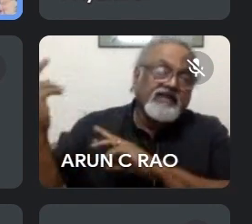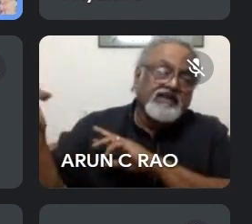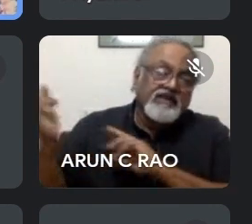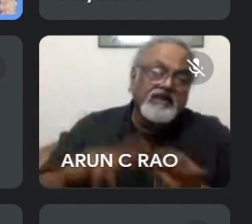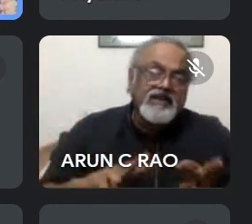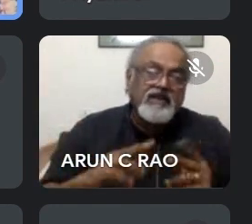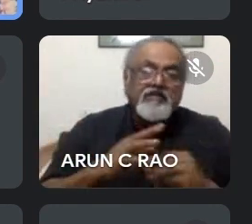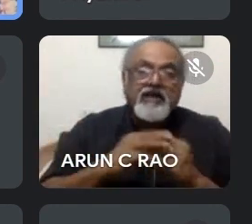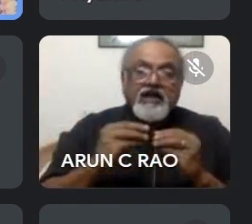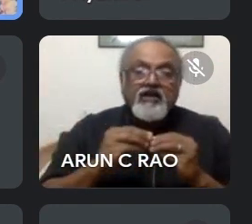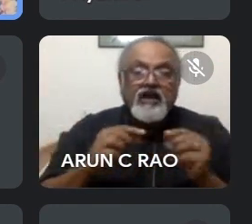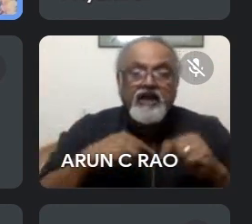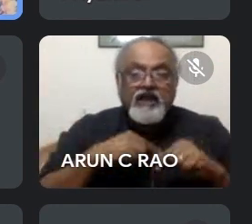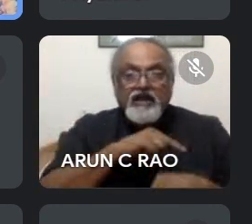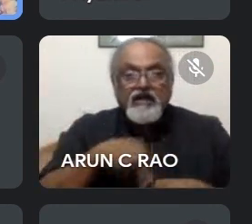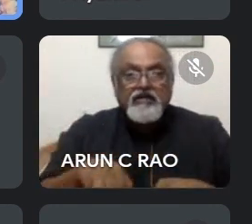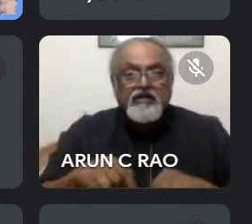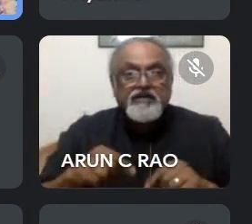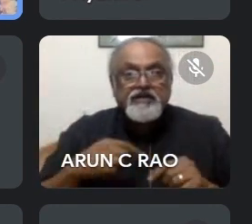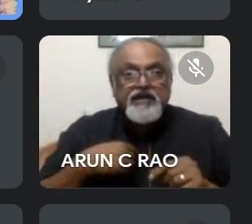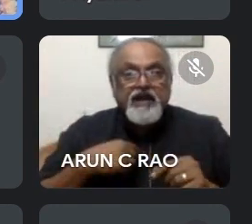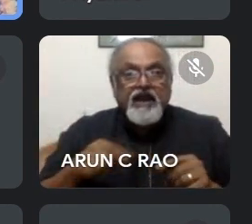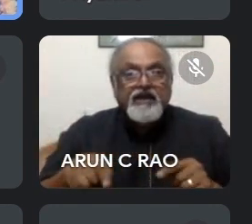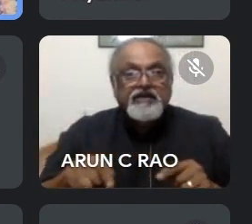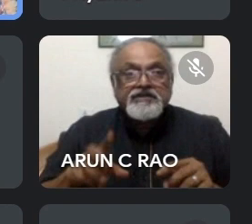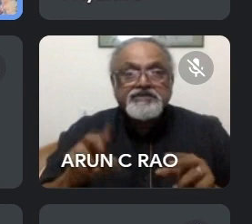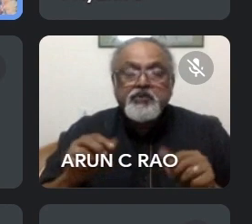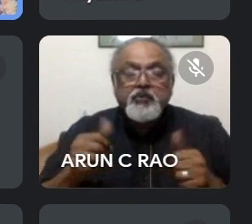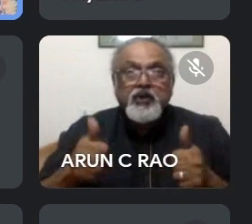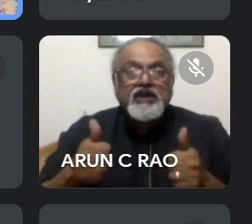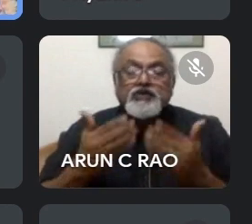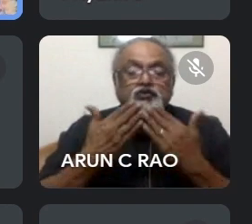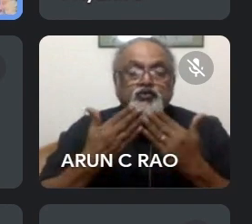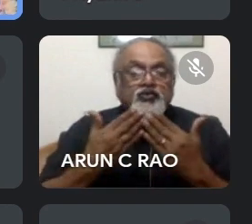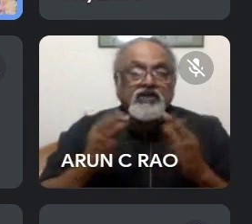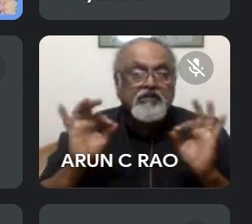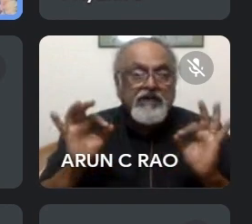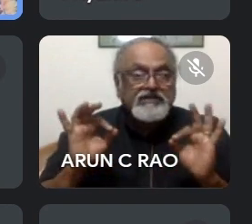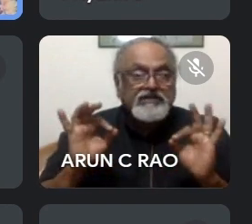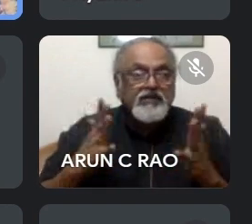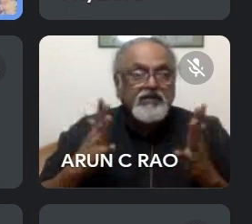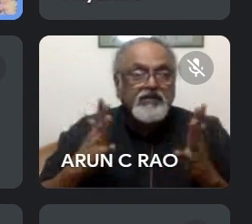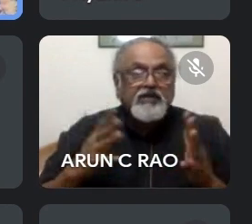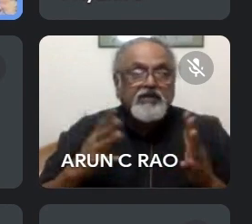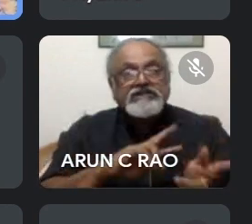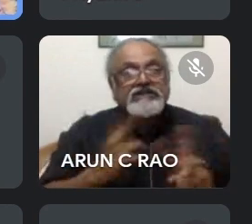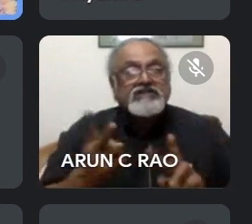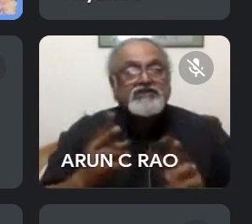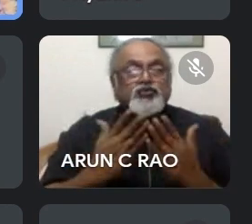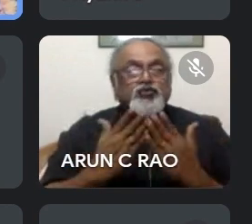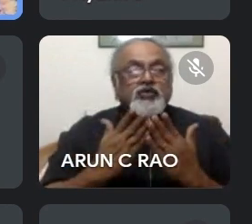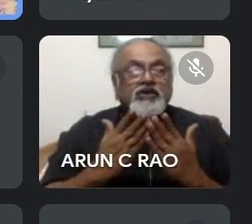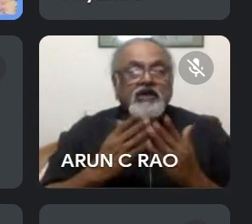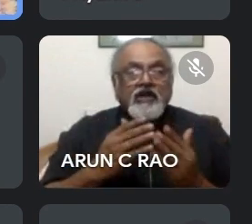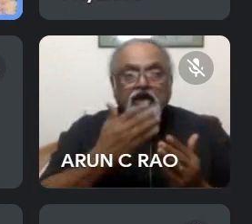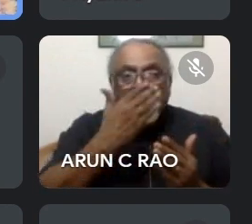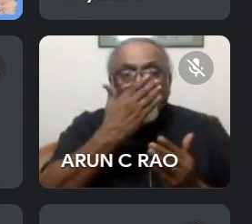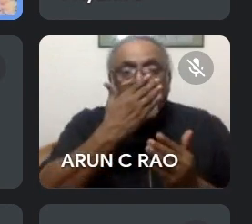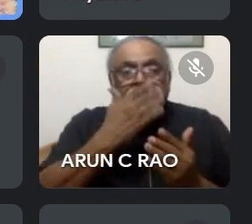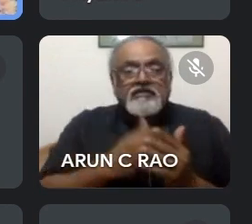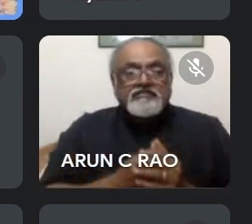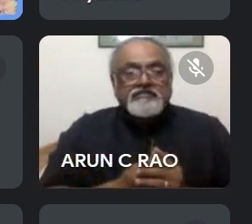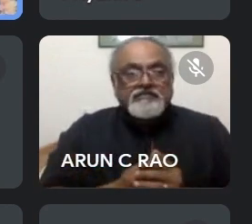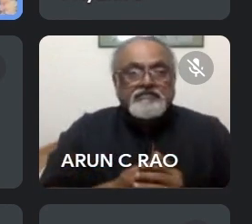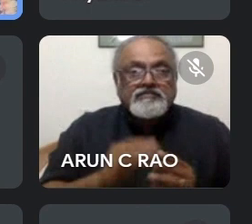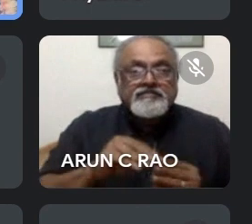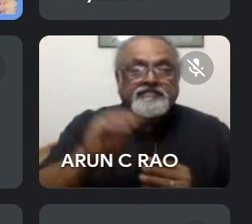realized that I was doing like I was not really doing so well in academics. So he changed my school, and then later like he